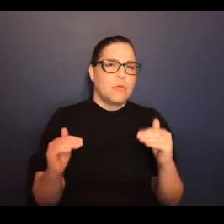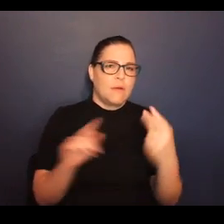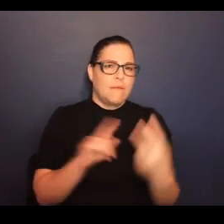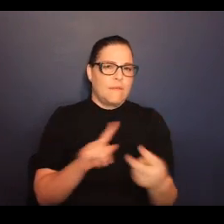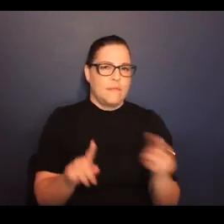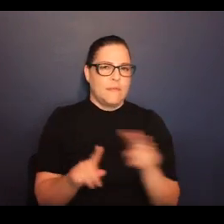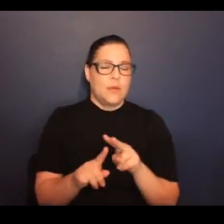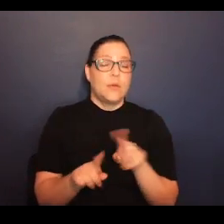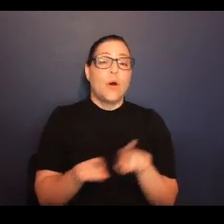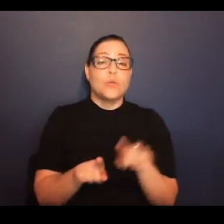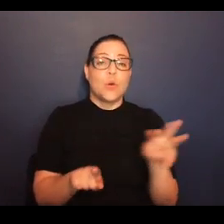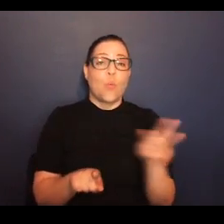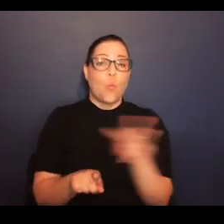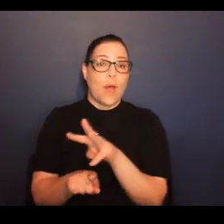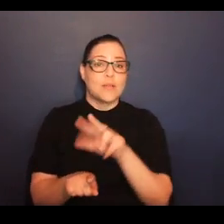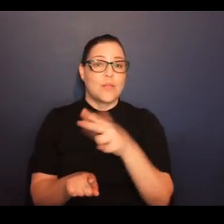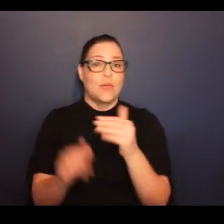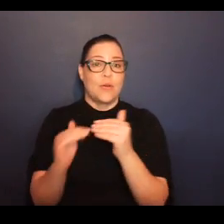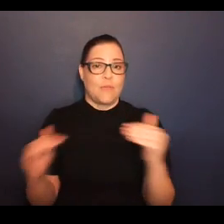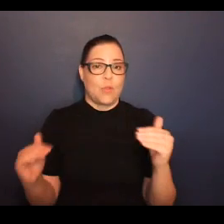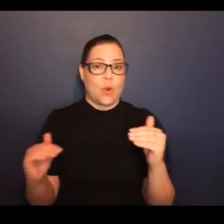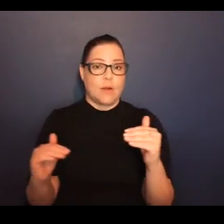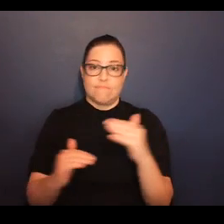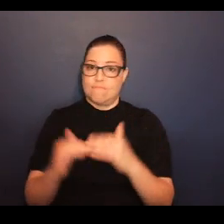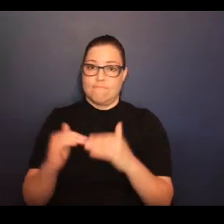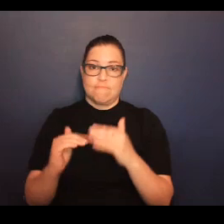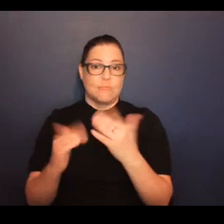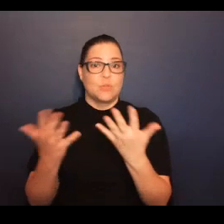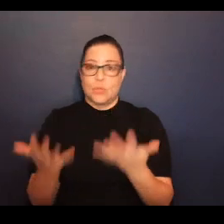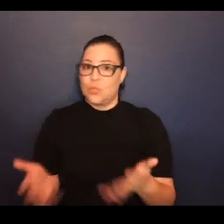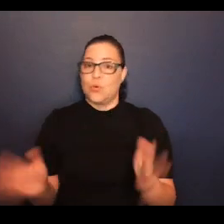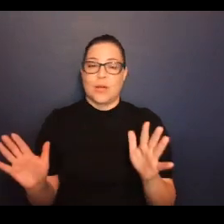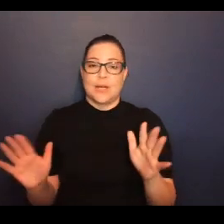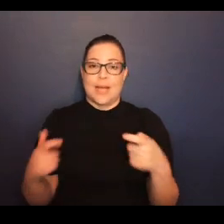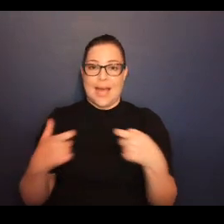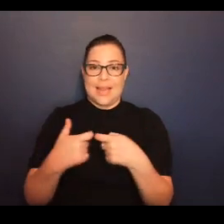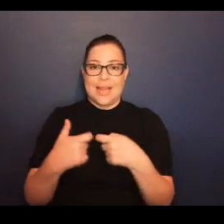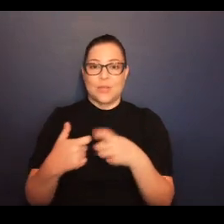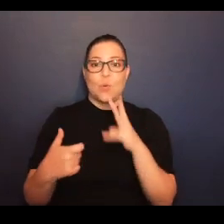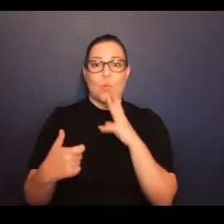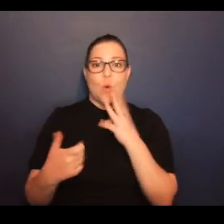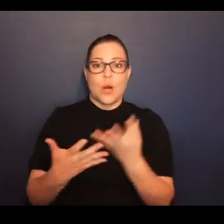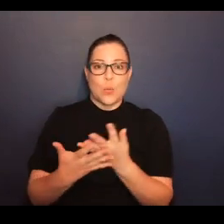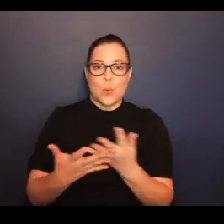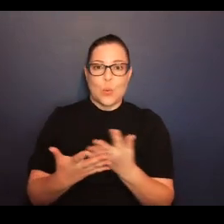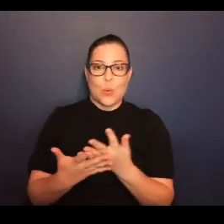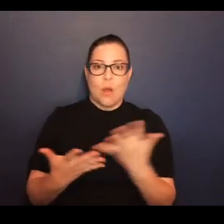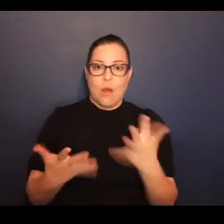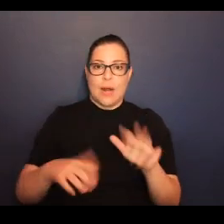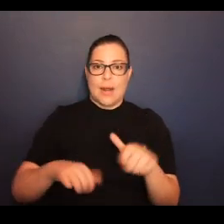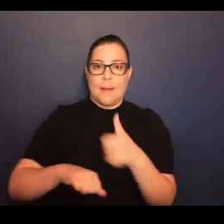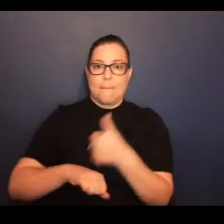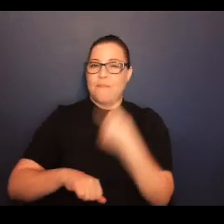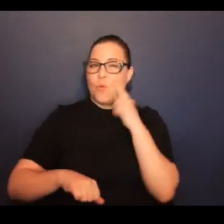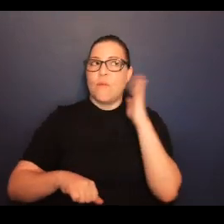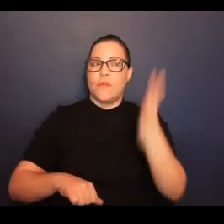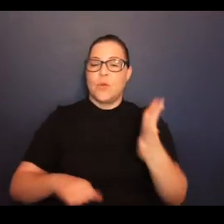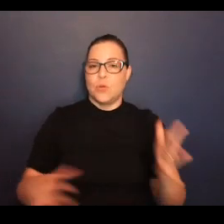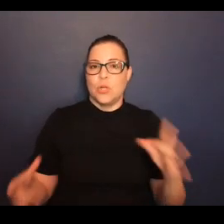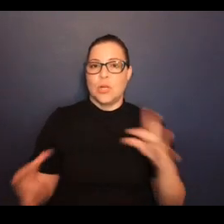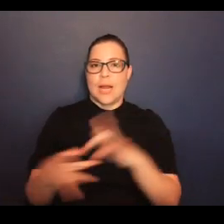Also on the west building, the third floor is constructed. The electrical, water, and sewer have been trenched and subbed up for future connection. The next